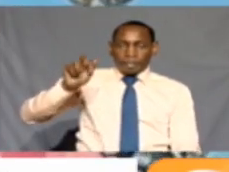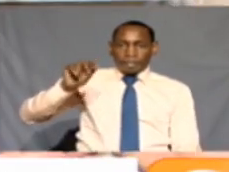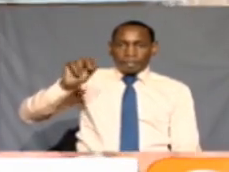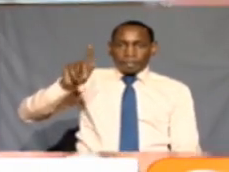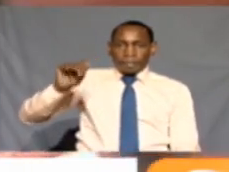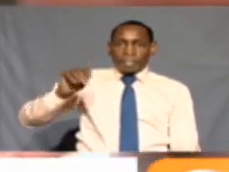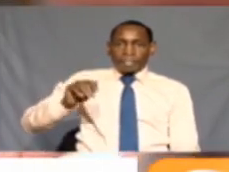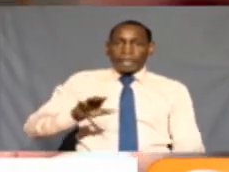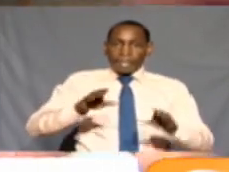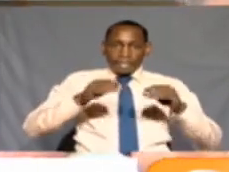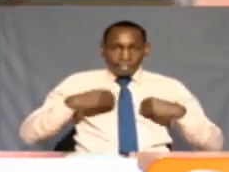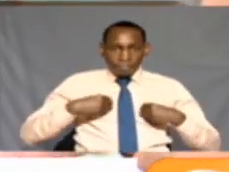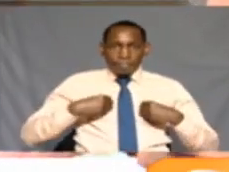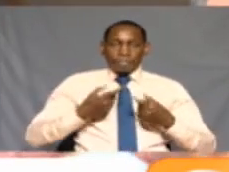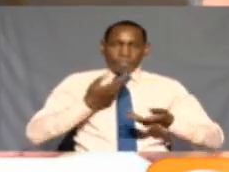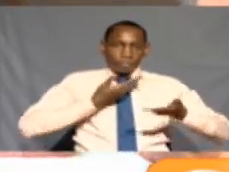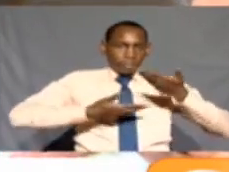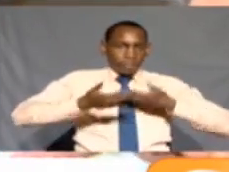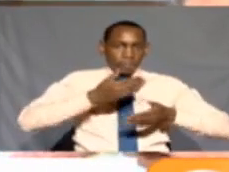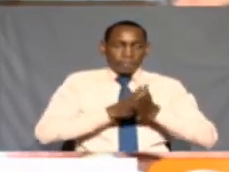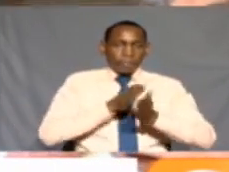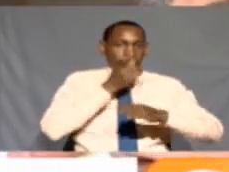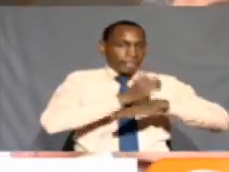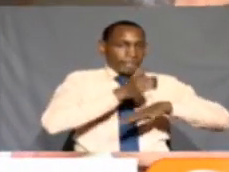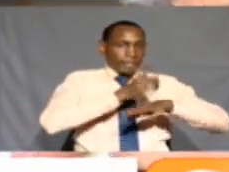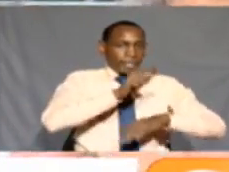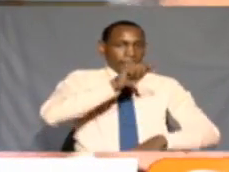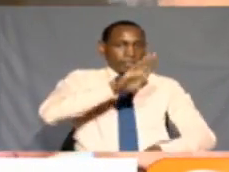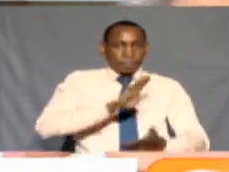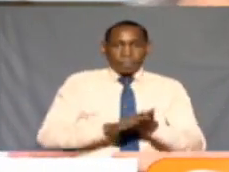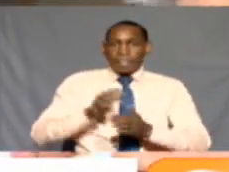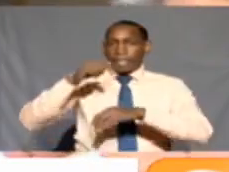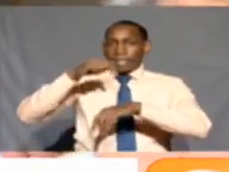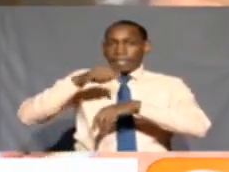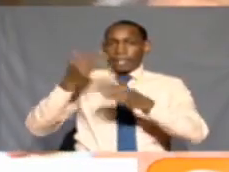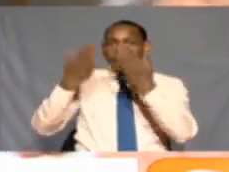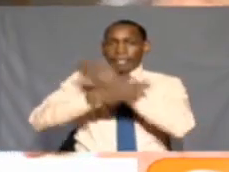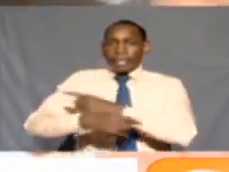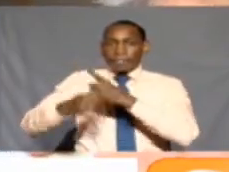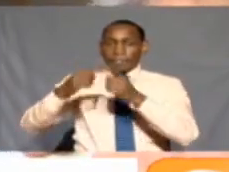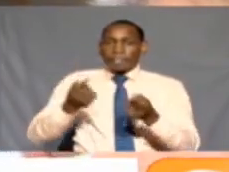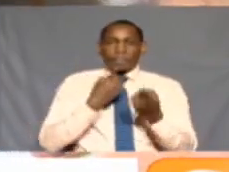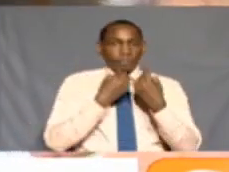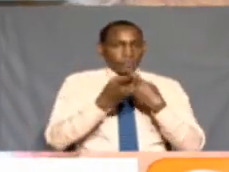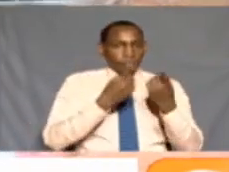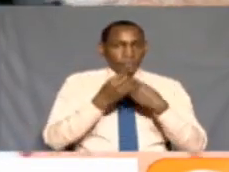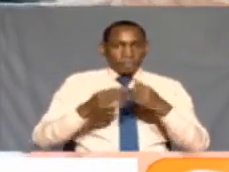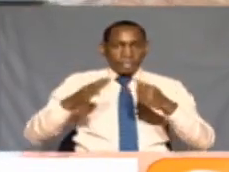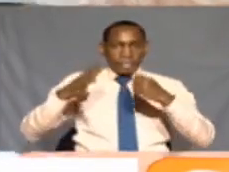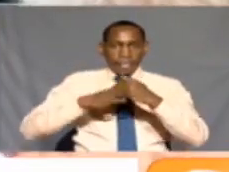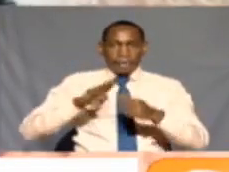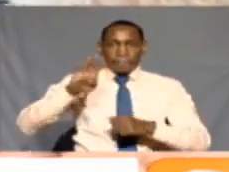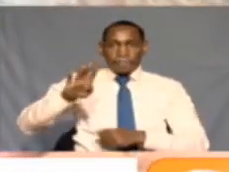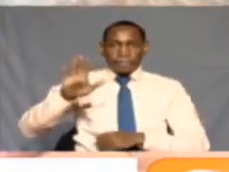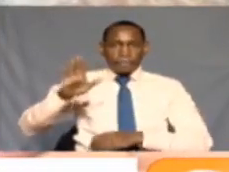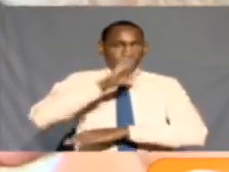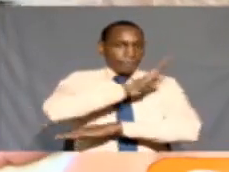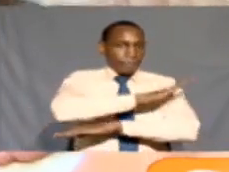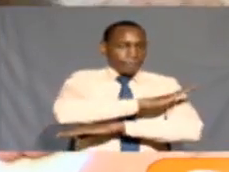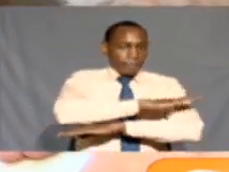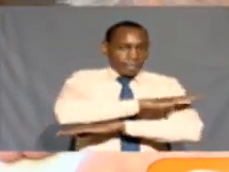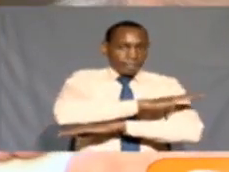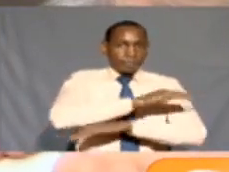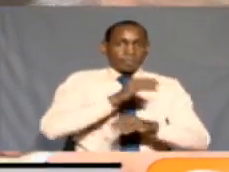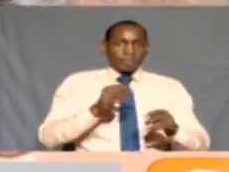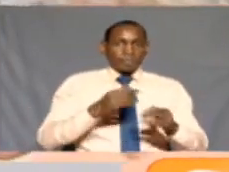Cohen. On the night he was murdered, I talked to him from 9:45 to after 10,